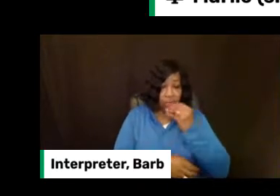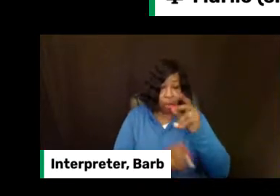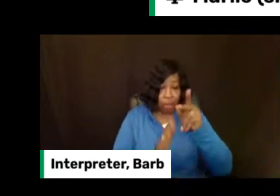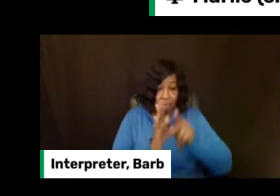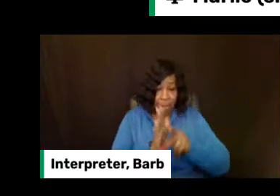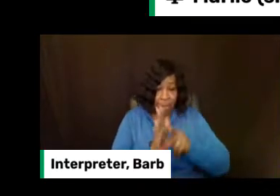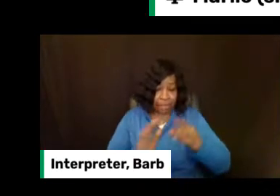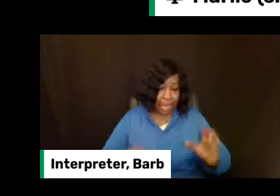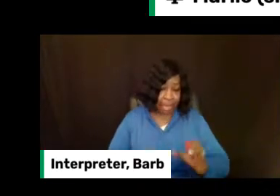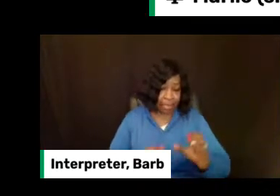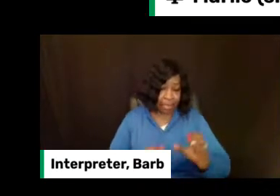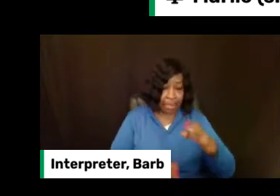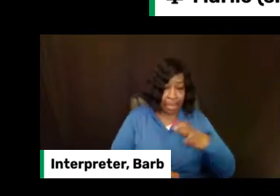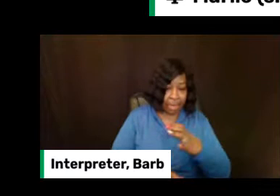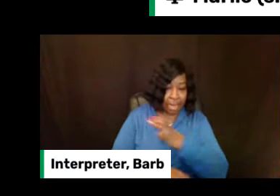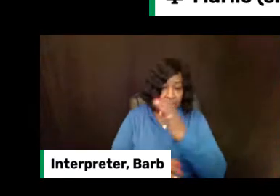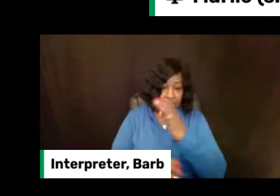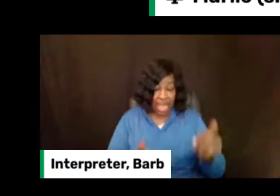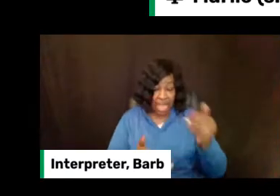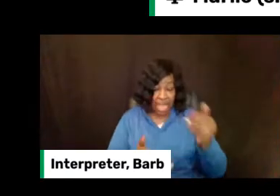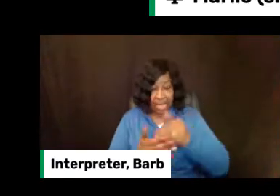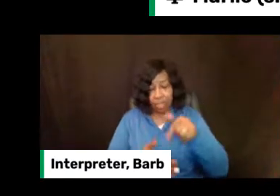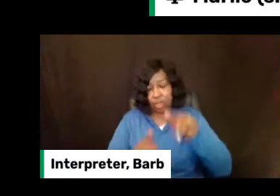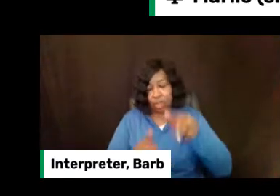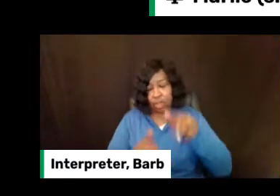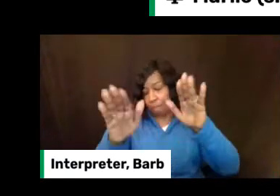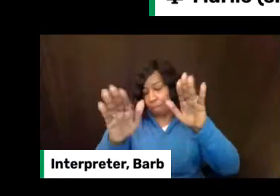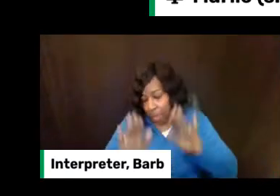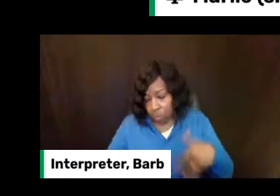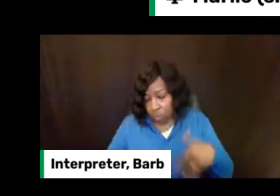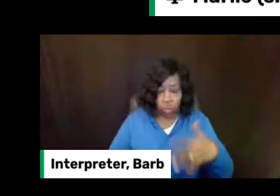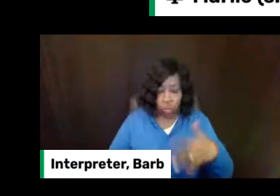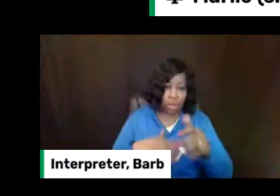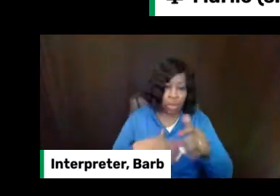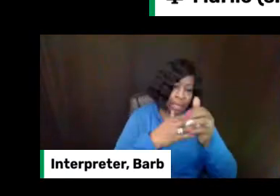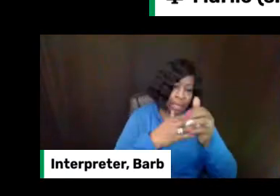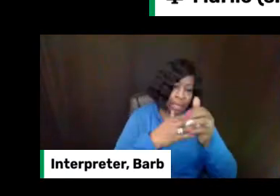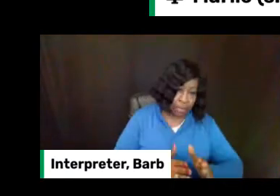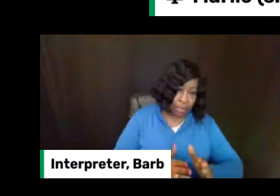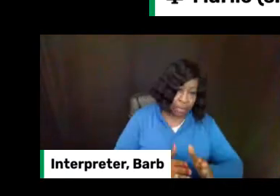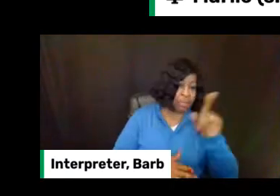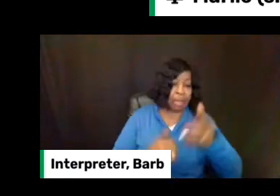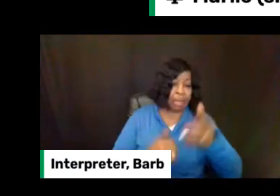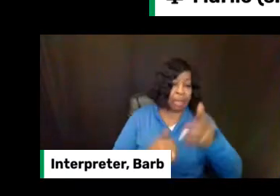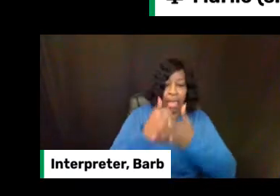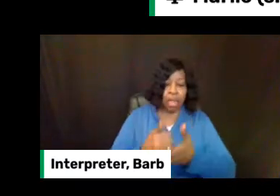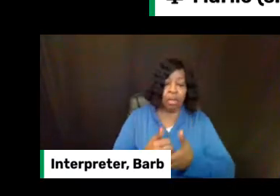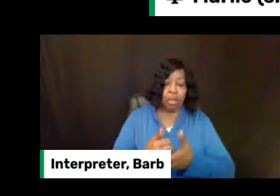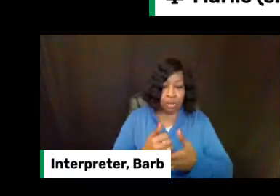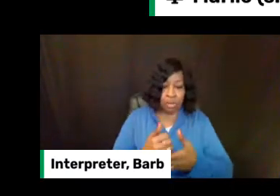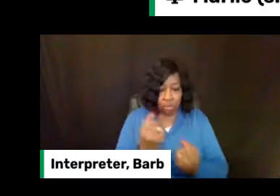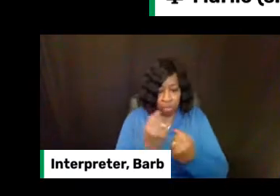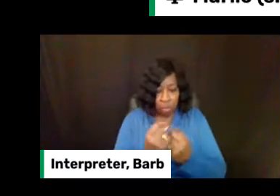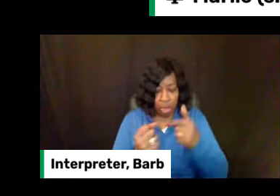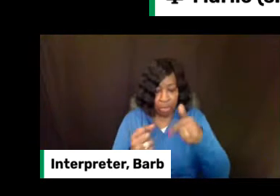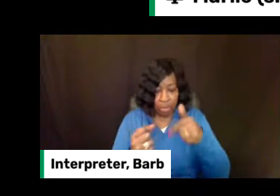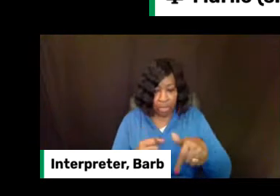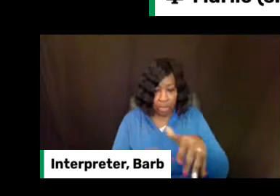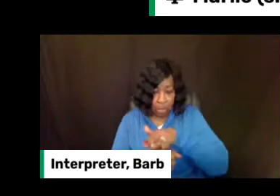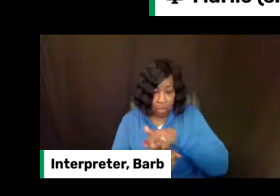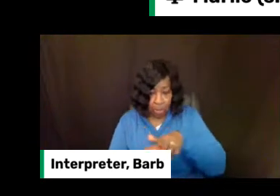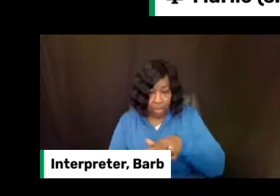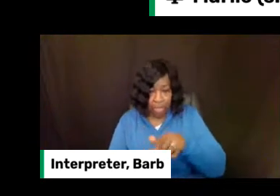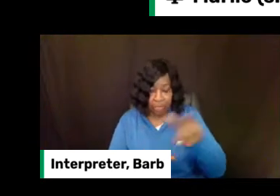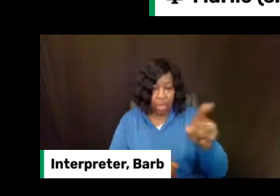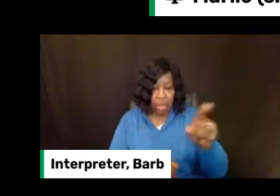Action Council, again, which are amazing leaders and helped support this locally. It also helped launch the